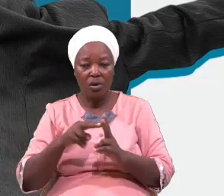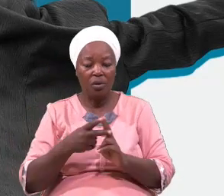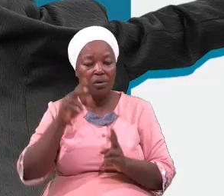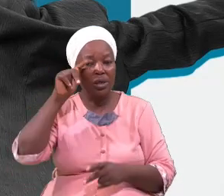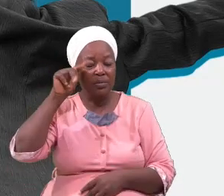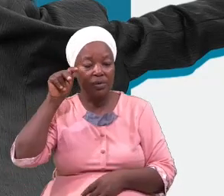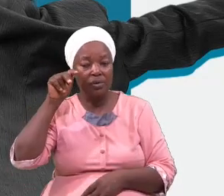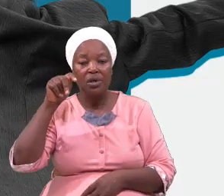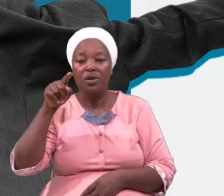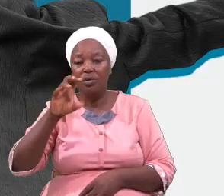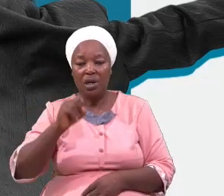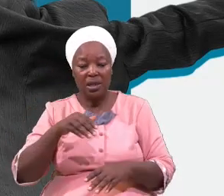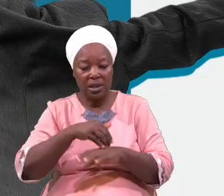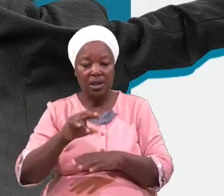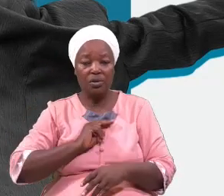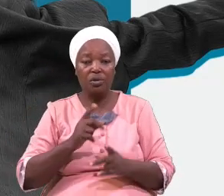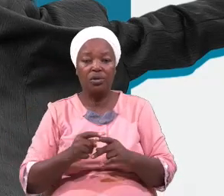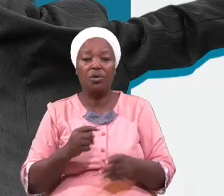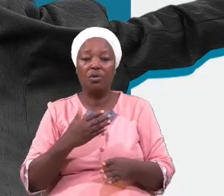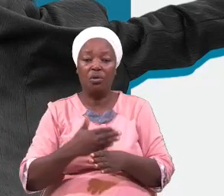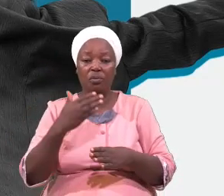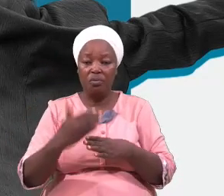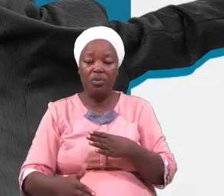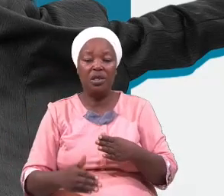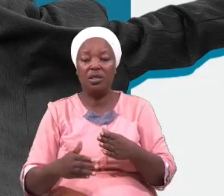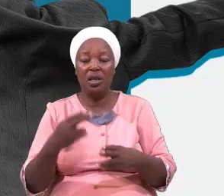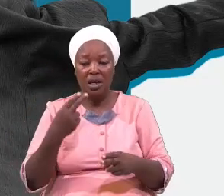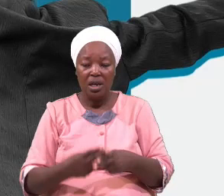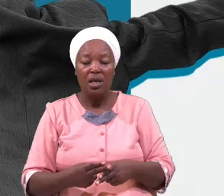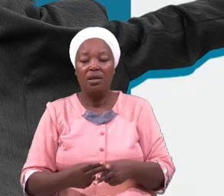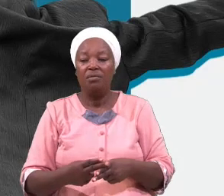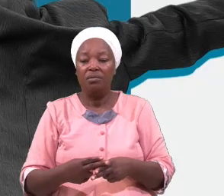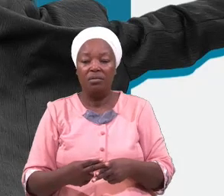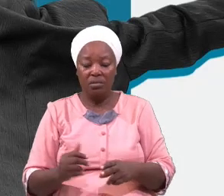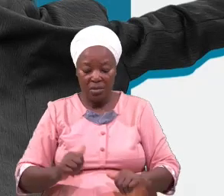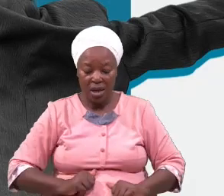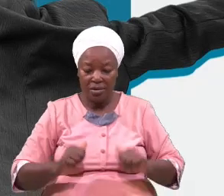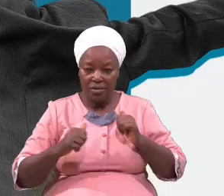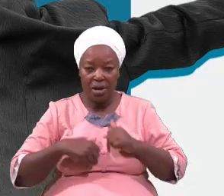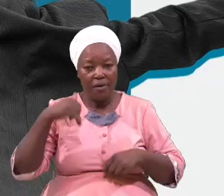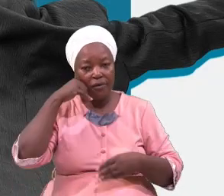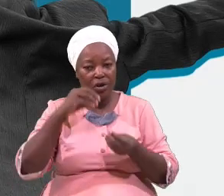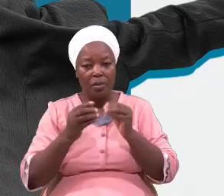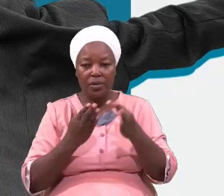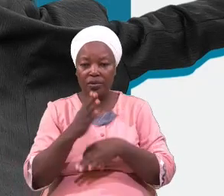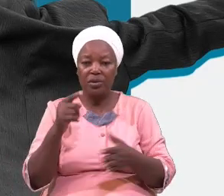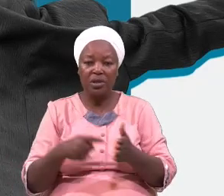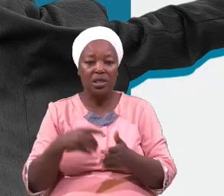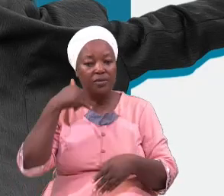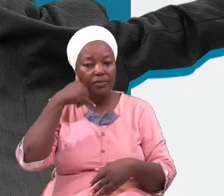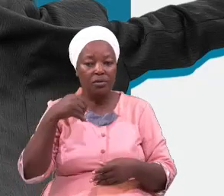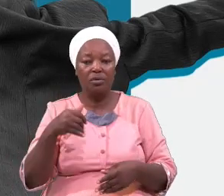you can send us your details through this telephone number on WhatsApp or